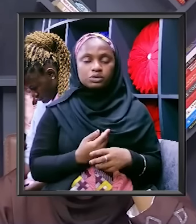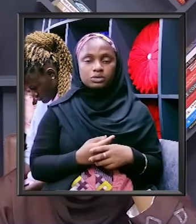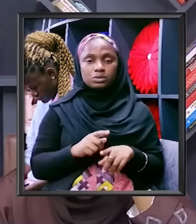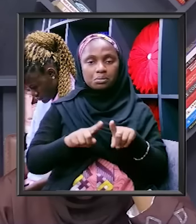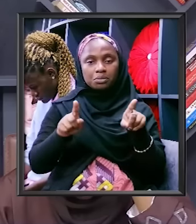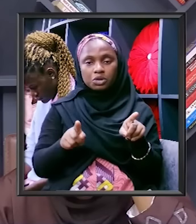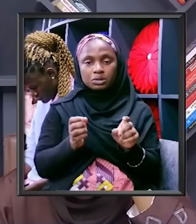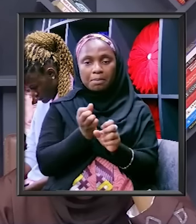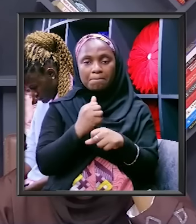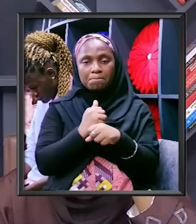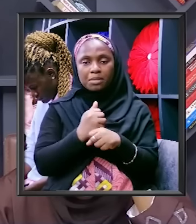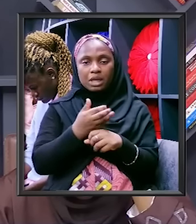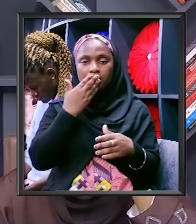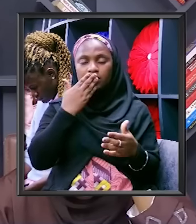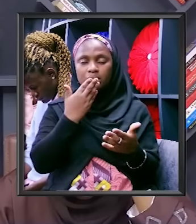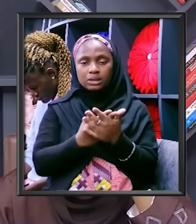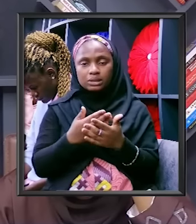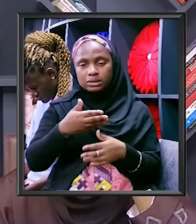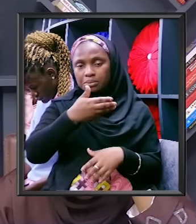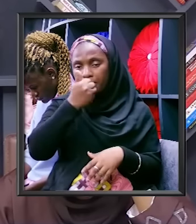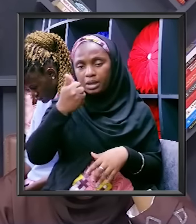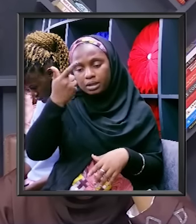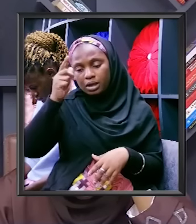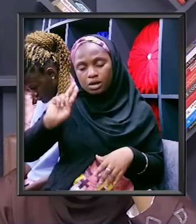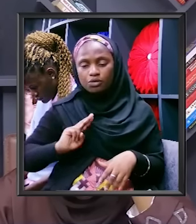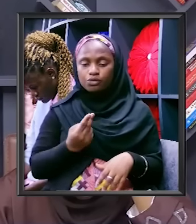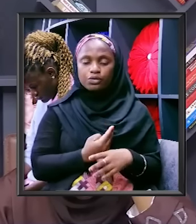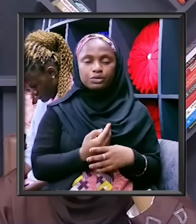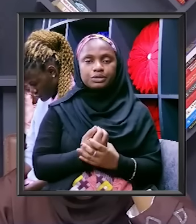environment, conducive environment.